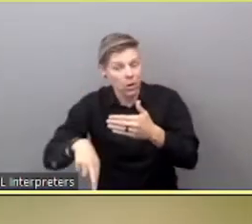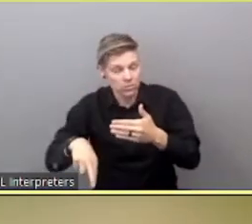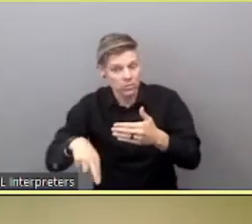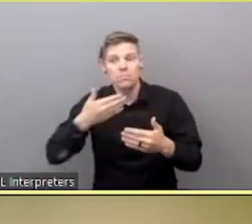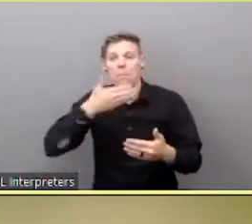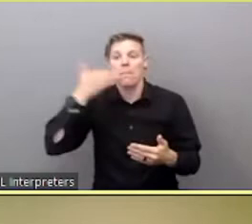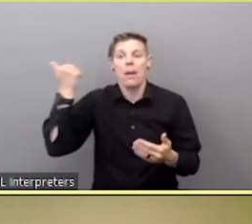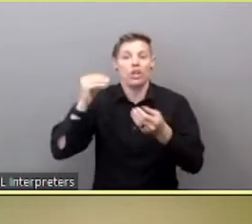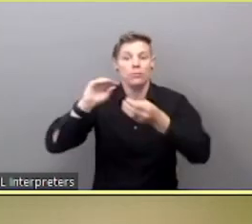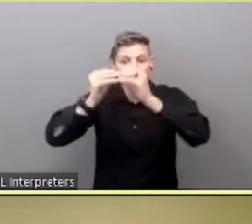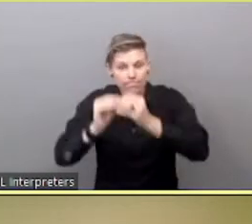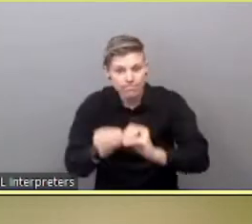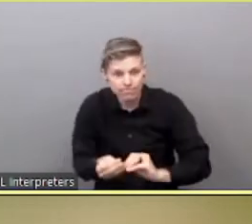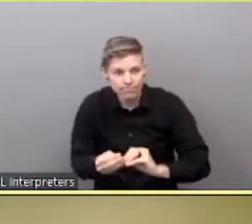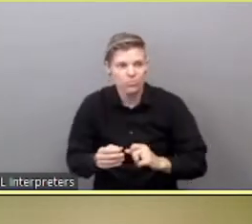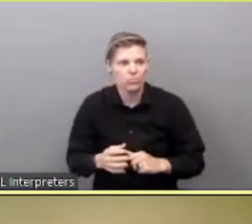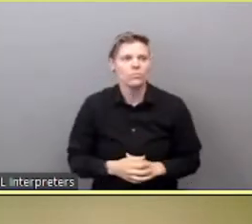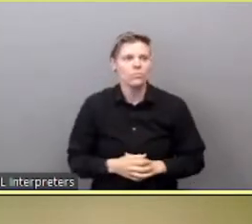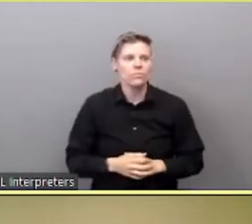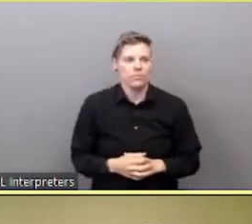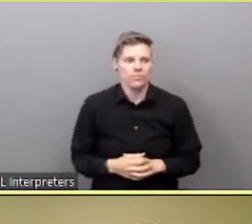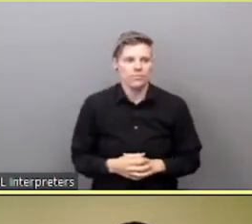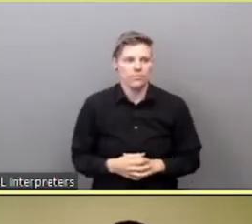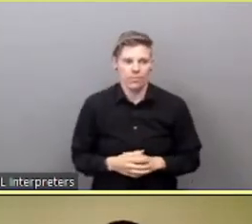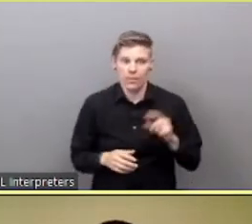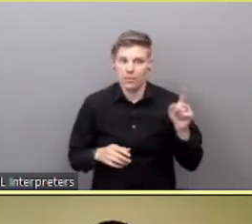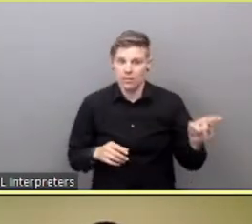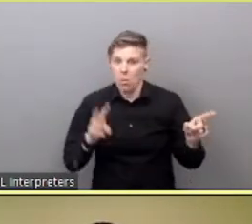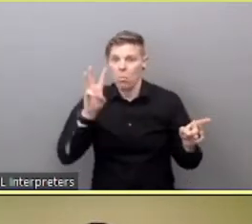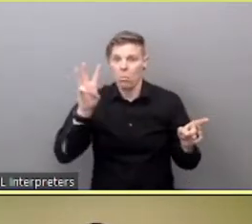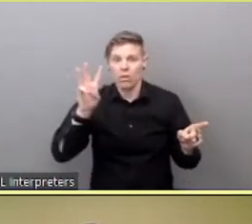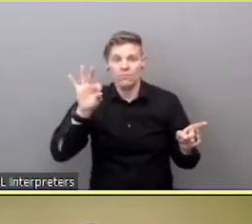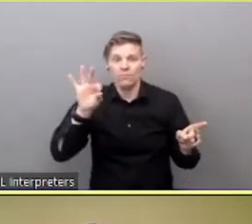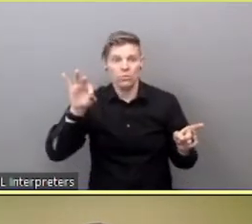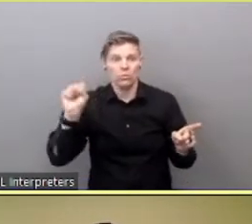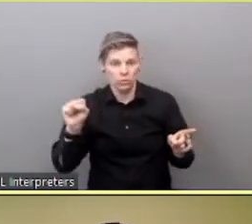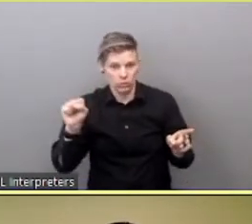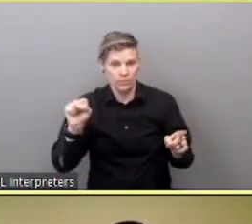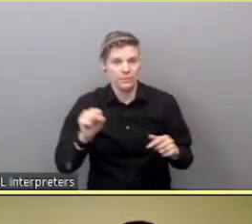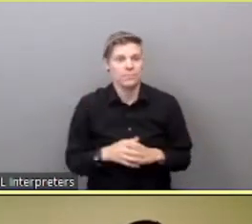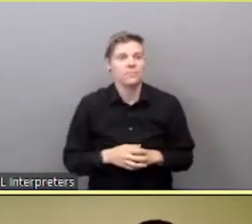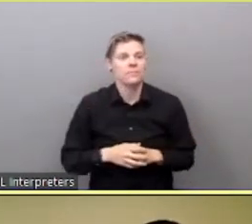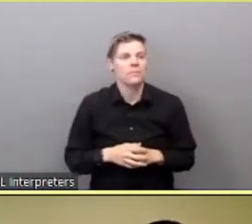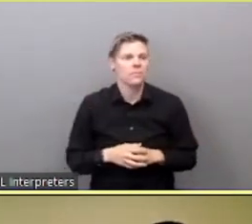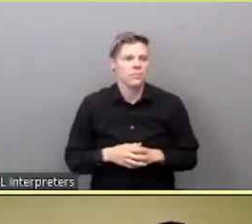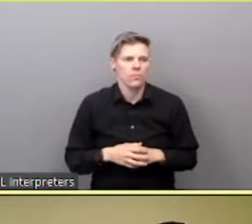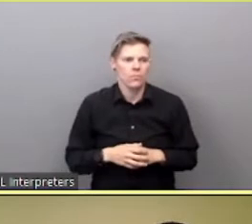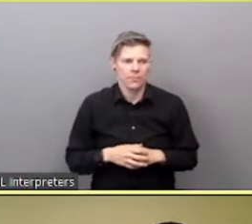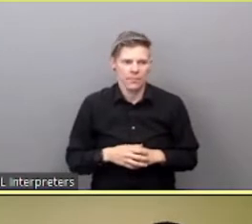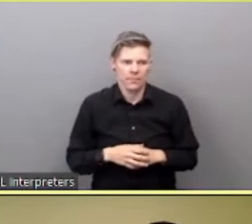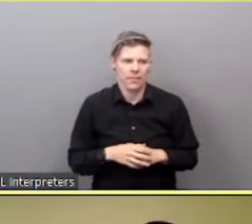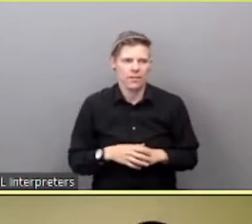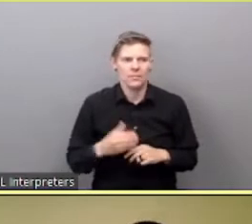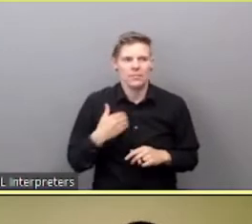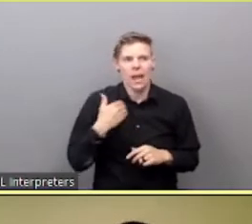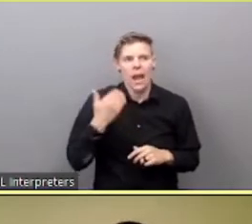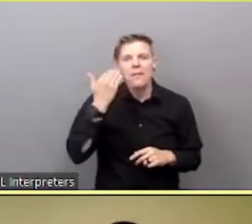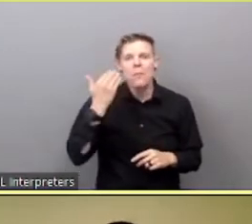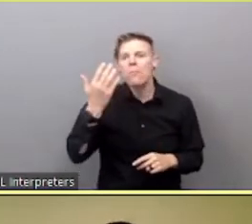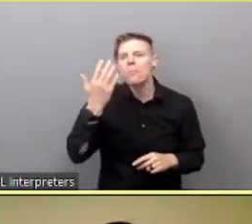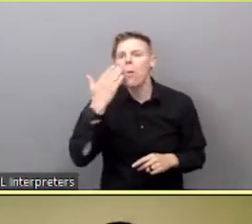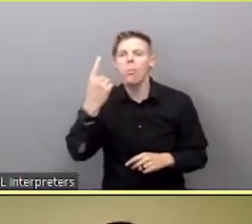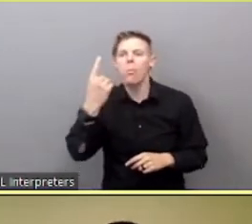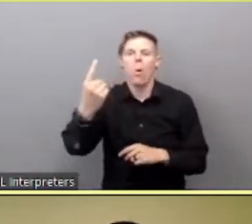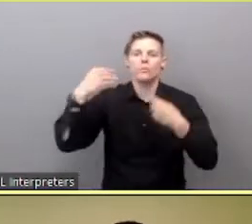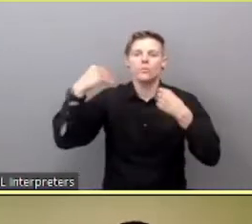The New Mexico Workforce Connections offices are really one-stop shops and hubs for New Mexicans. We have